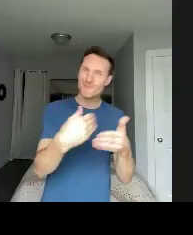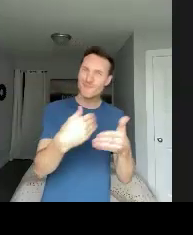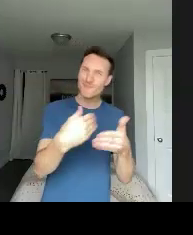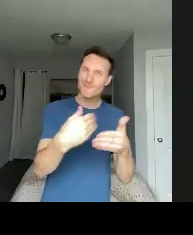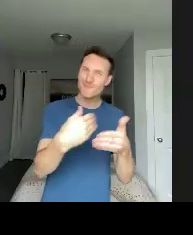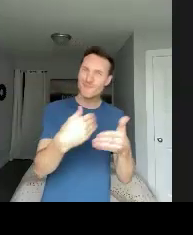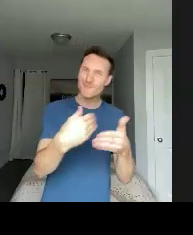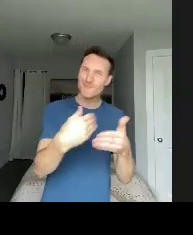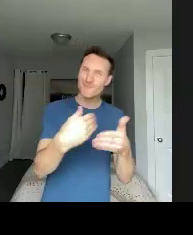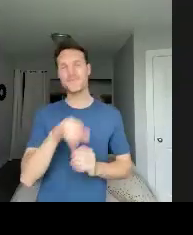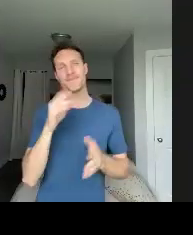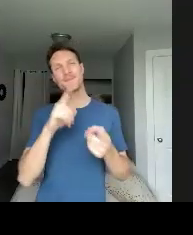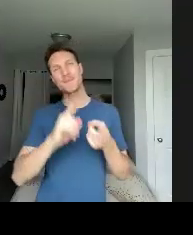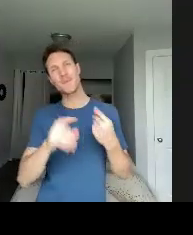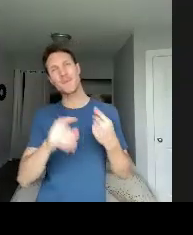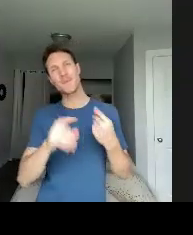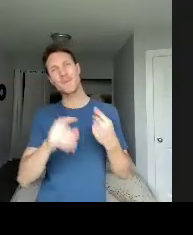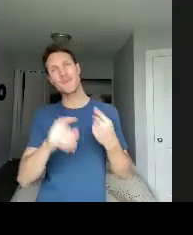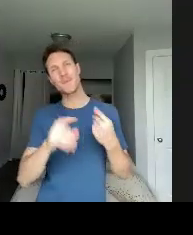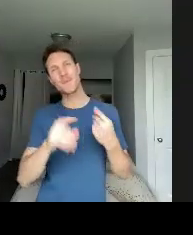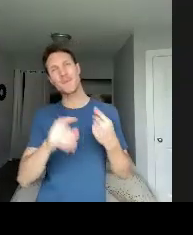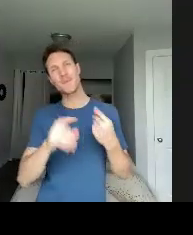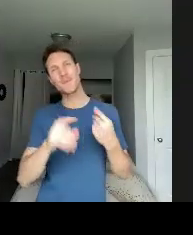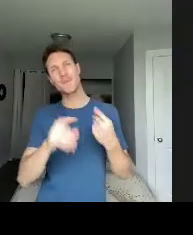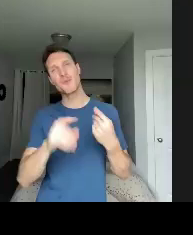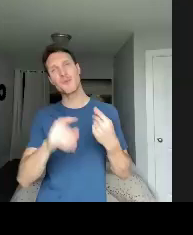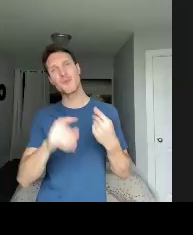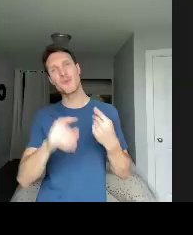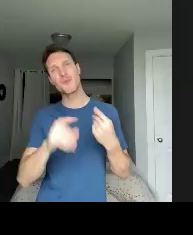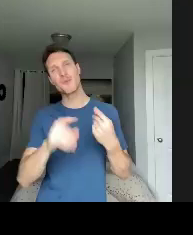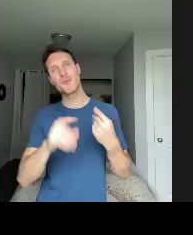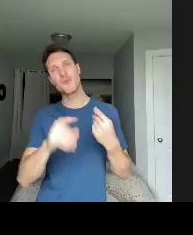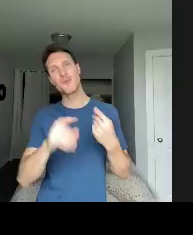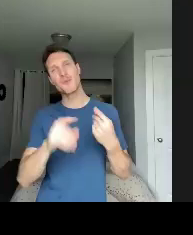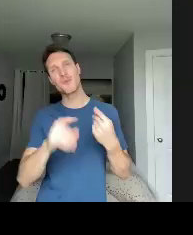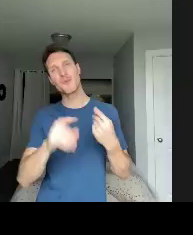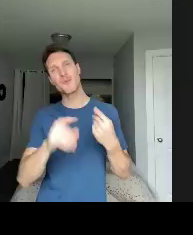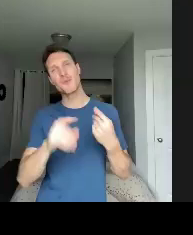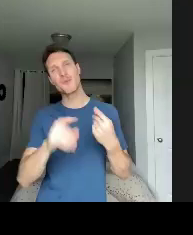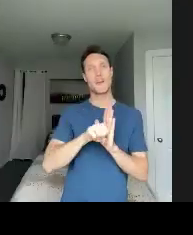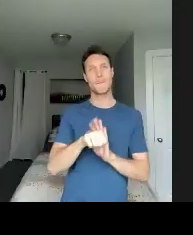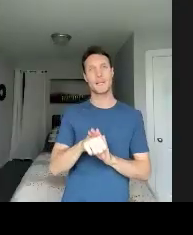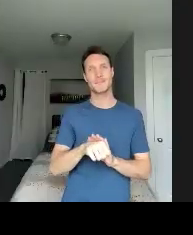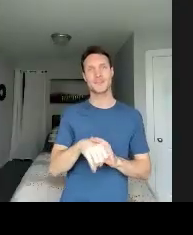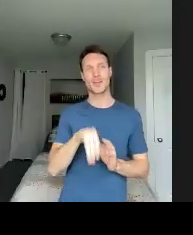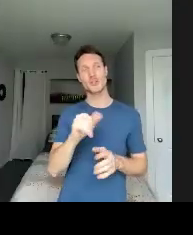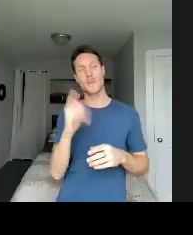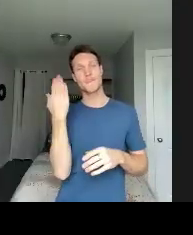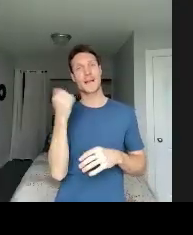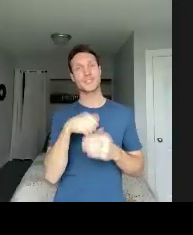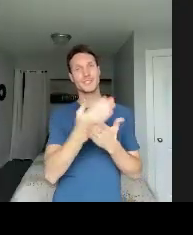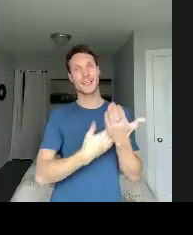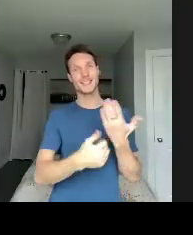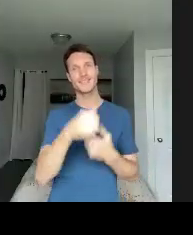soon. We also have amendments kind of back into the hands of CMS. This includes the